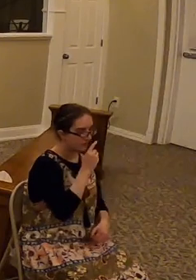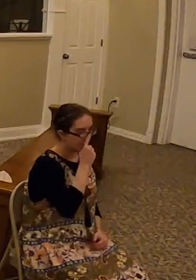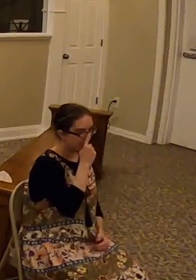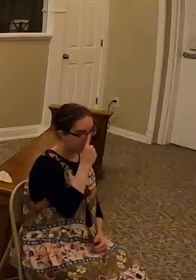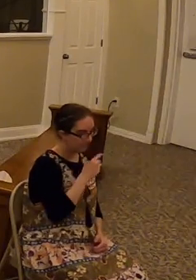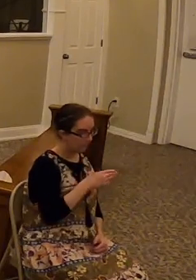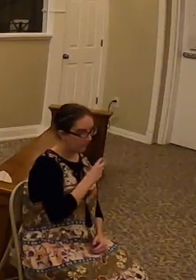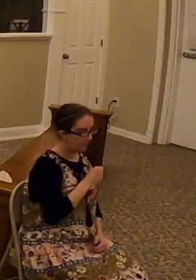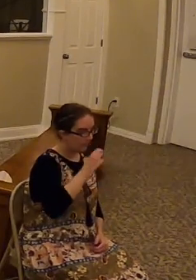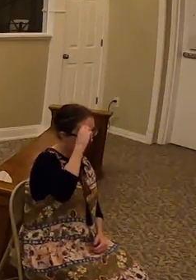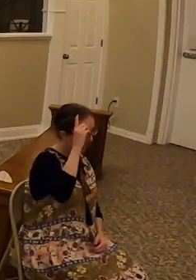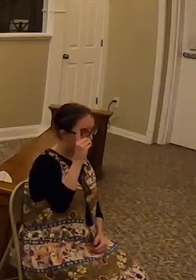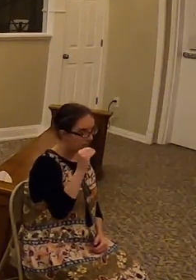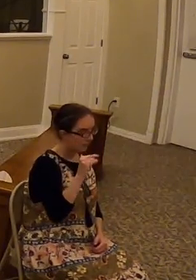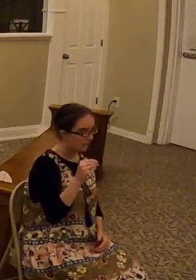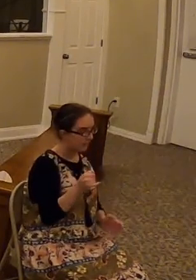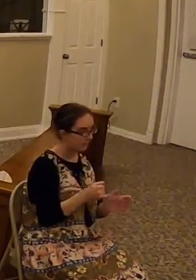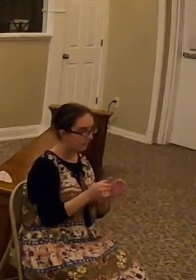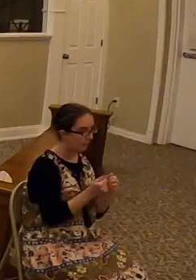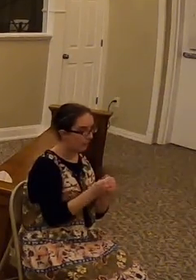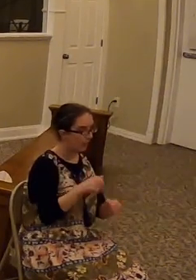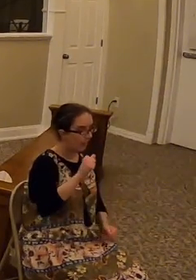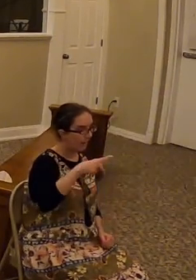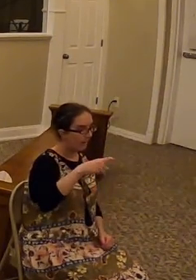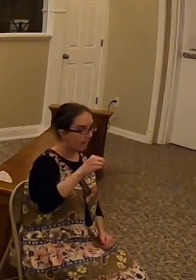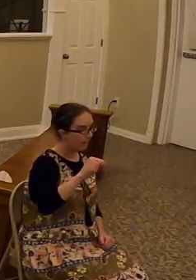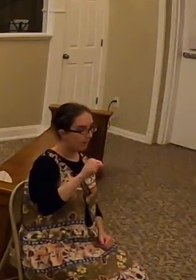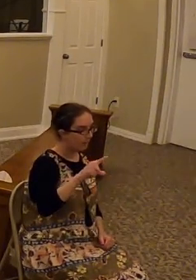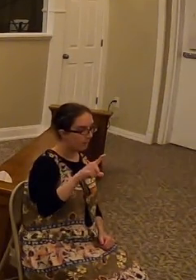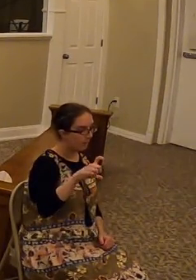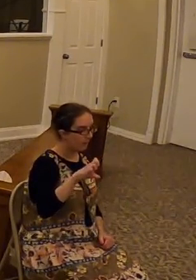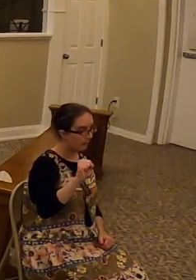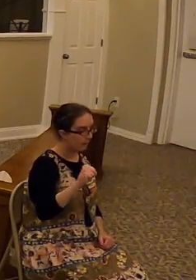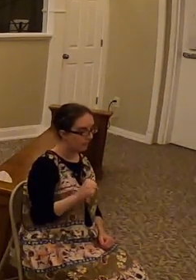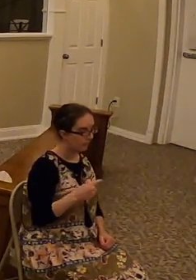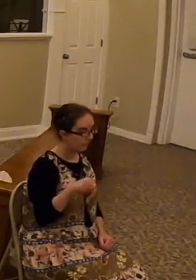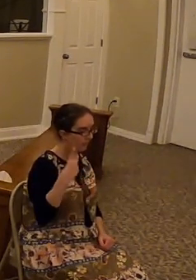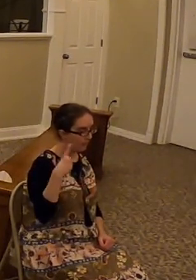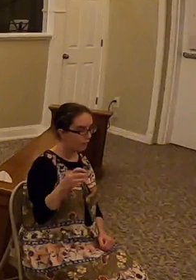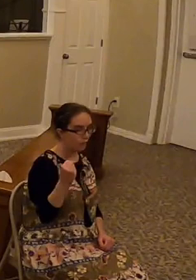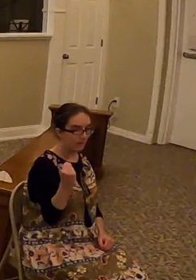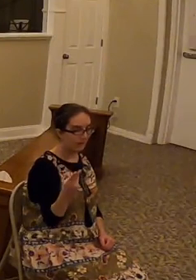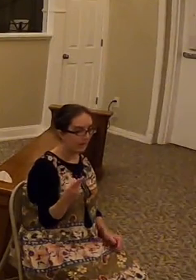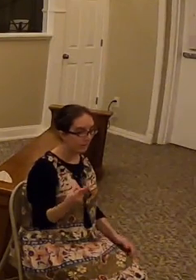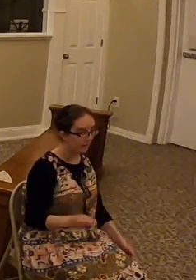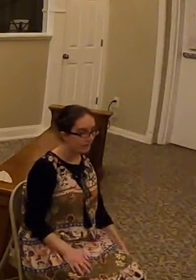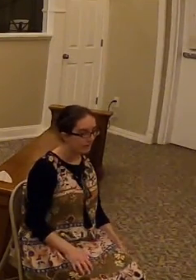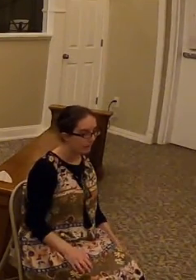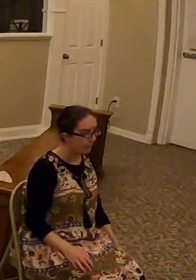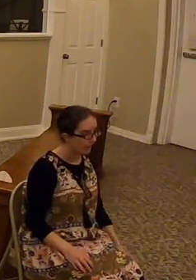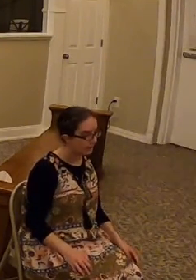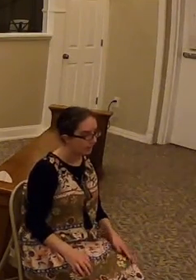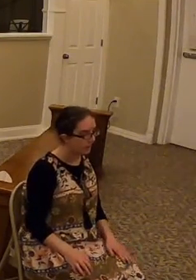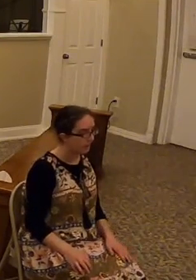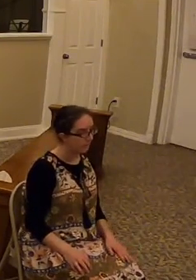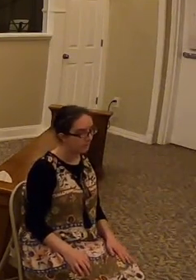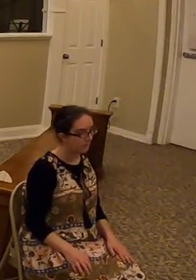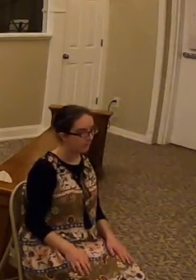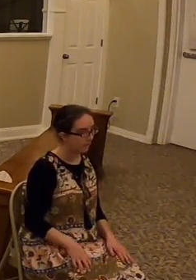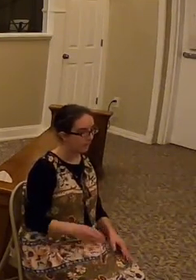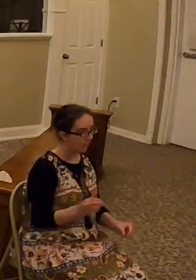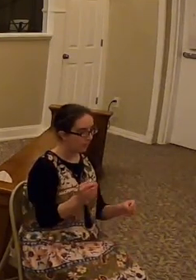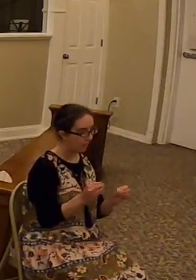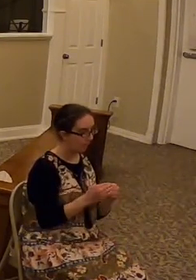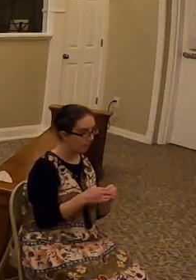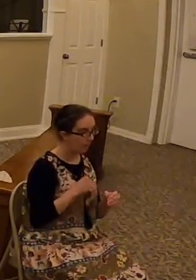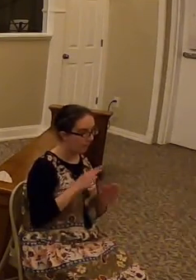Hallelujah. And he did it with the apostles, the first 12. Amen. There were more that I